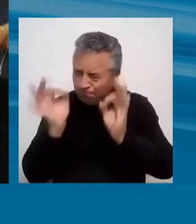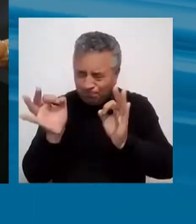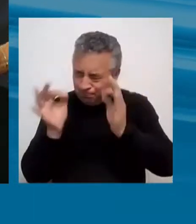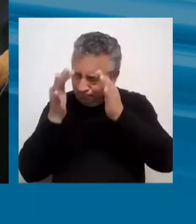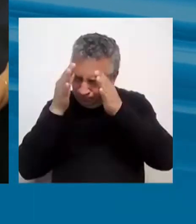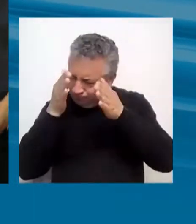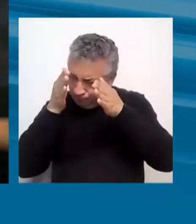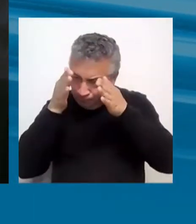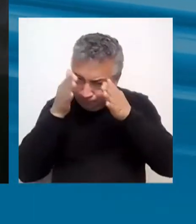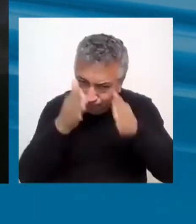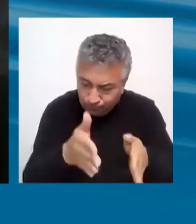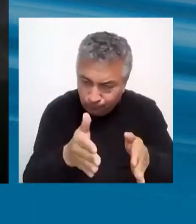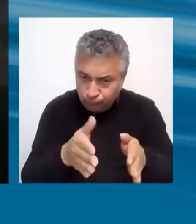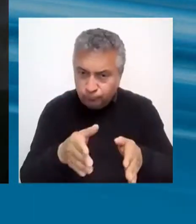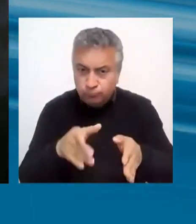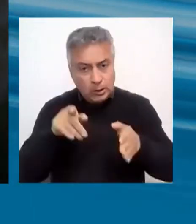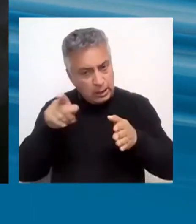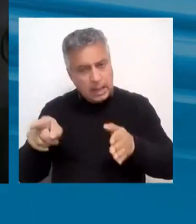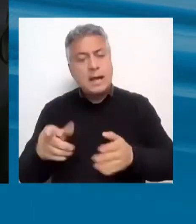in